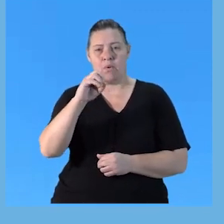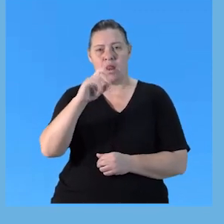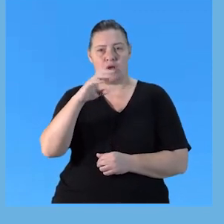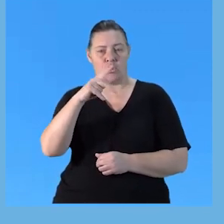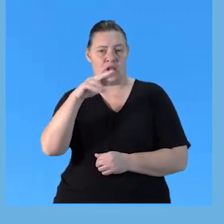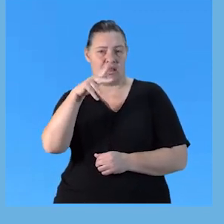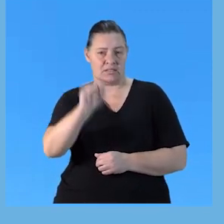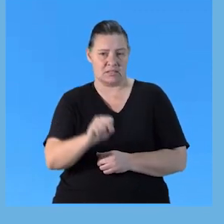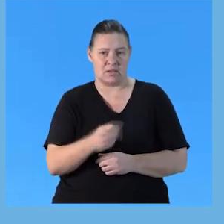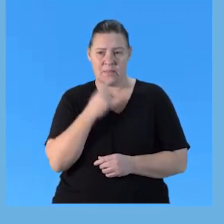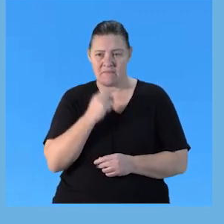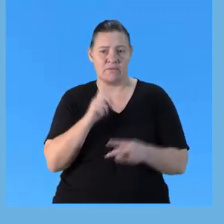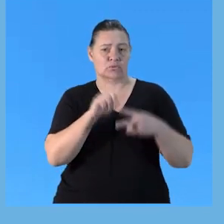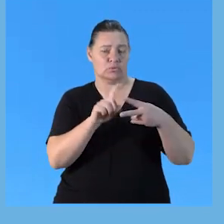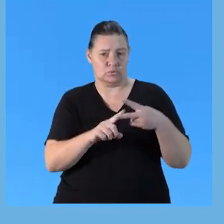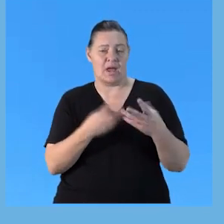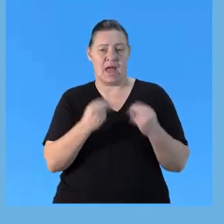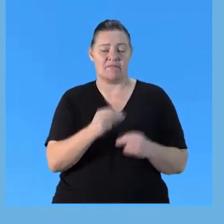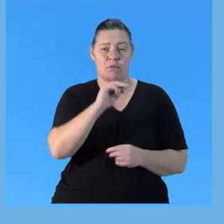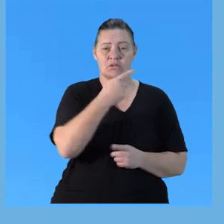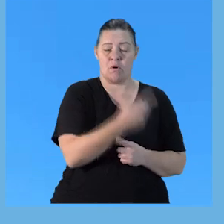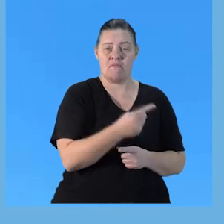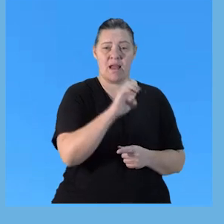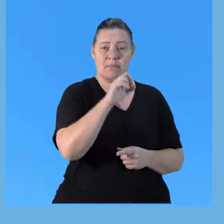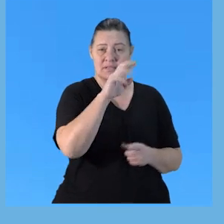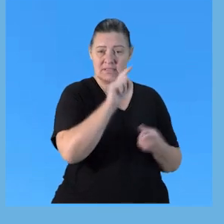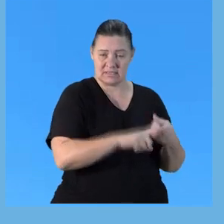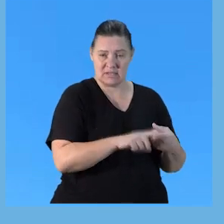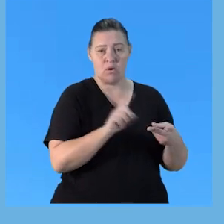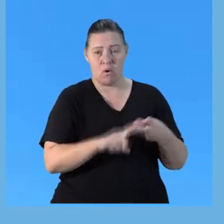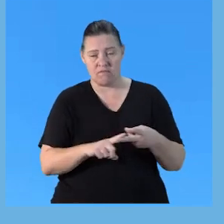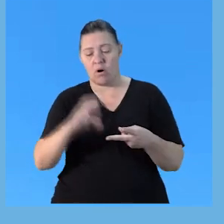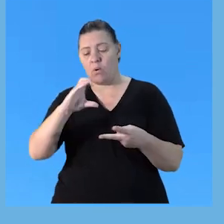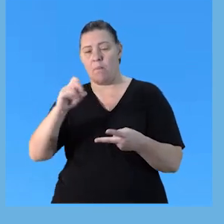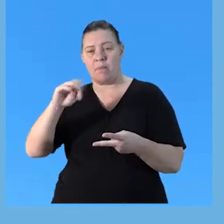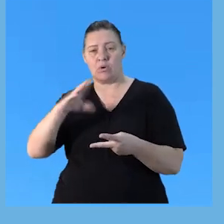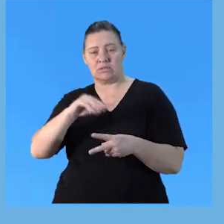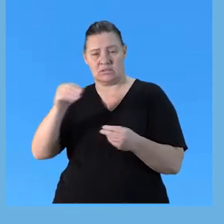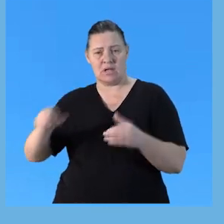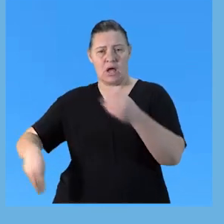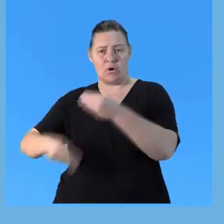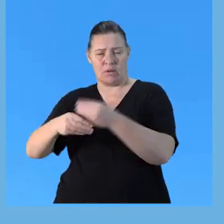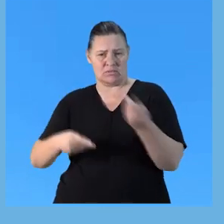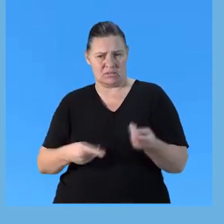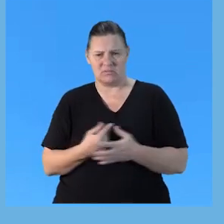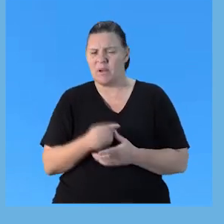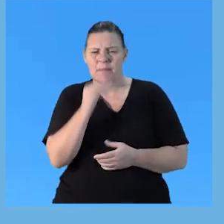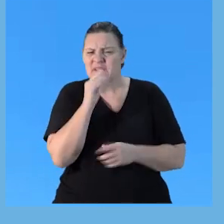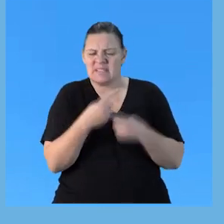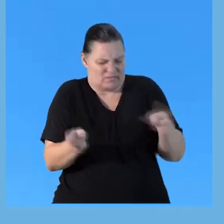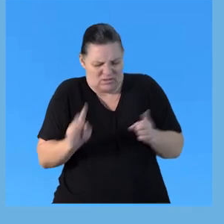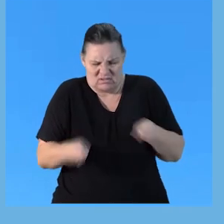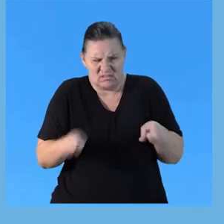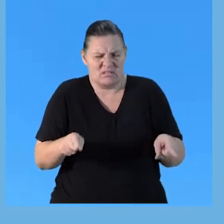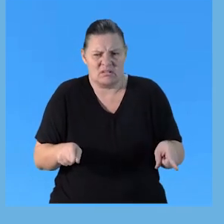than one of those particular substances, of those particular things, we now have a battery. If it's 2, 3, 4, or 5, now we're going to have a battery.